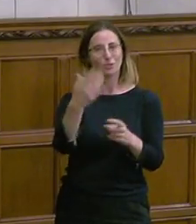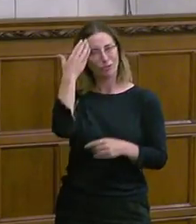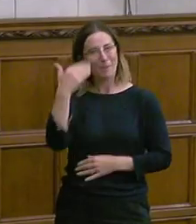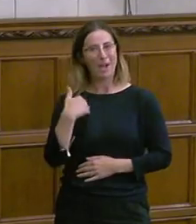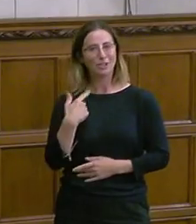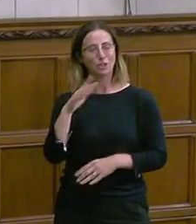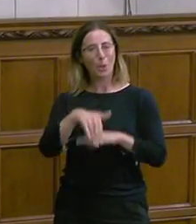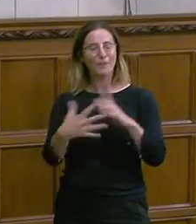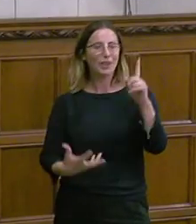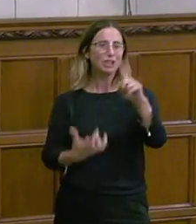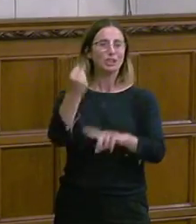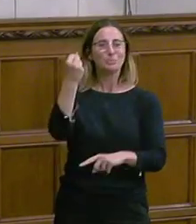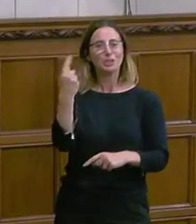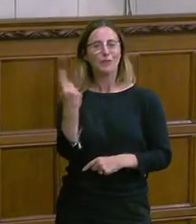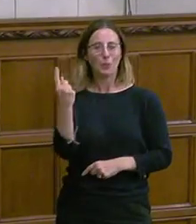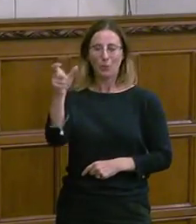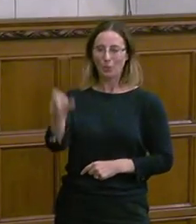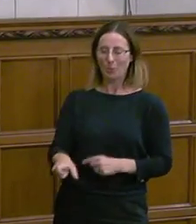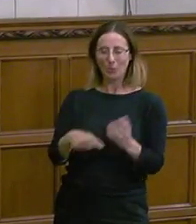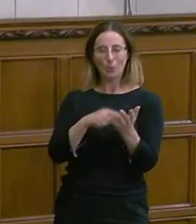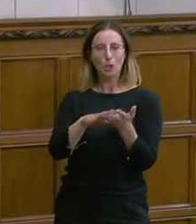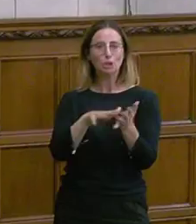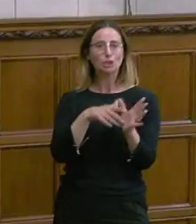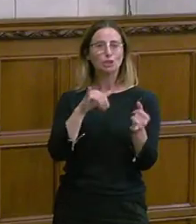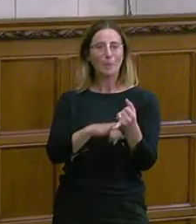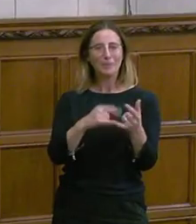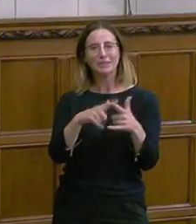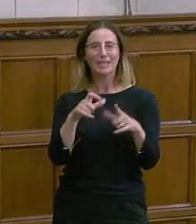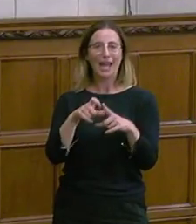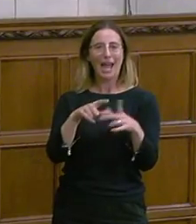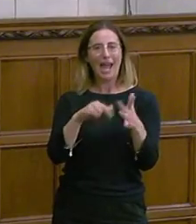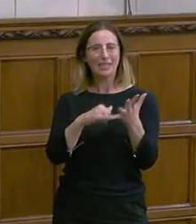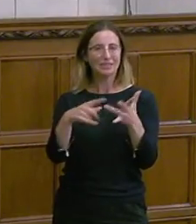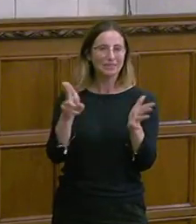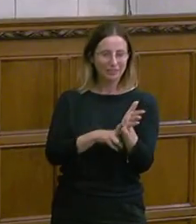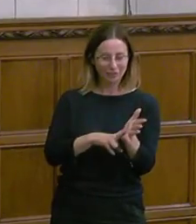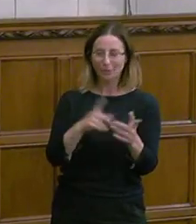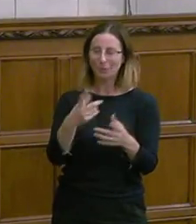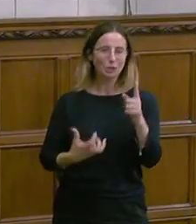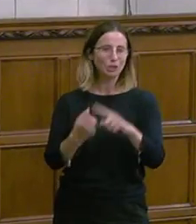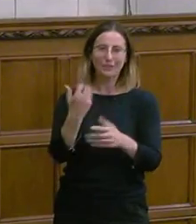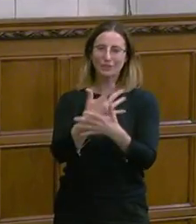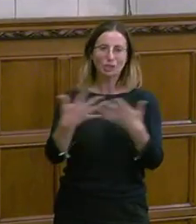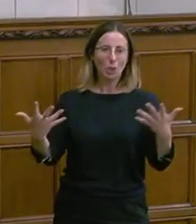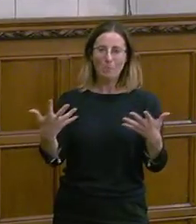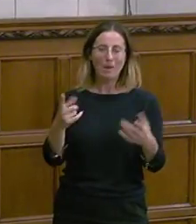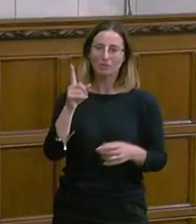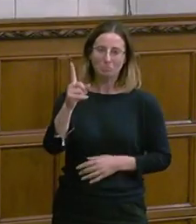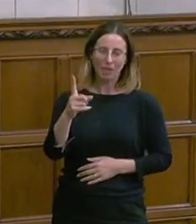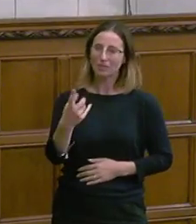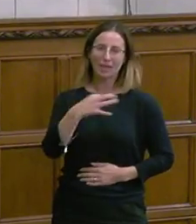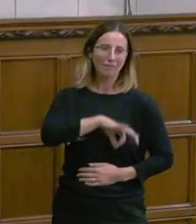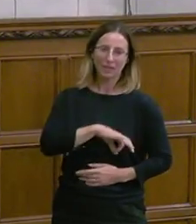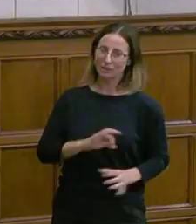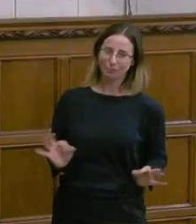course, who achieved so much with such disadvantage, and Waveney, as well as the member